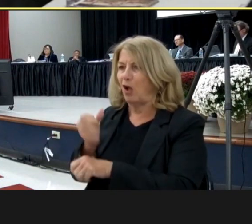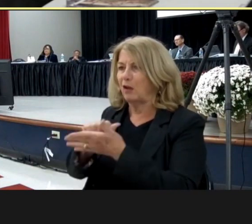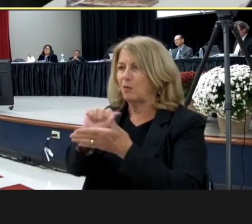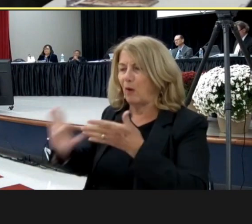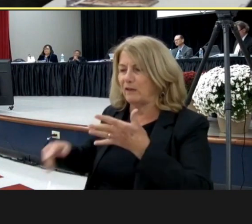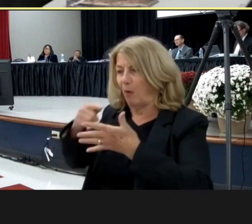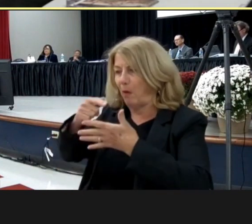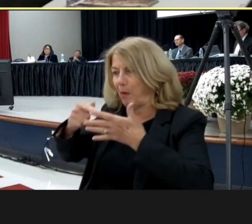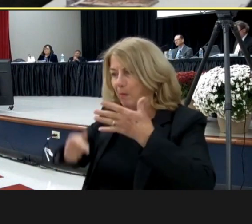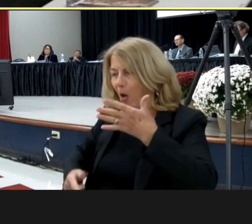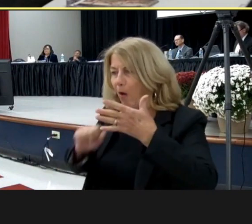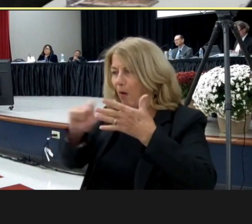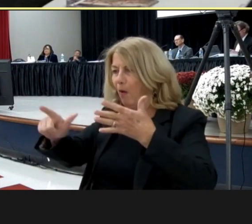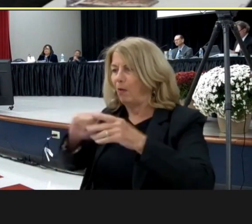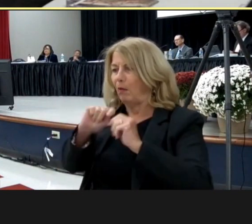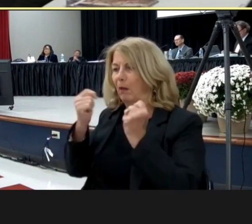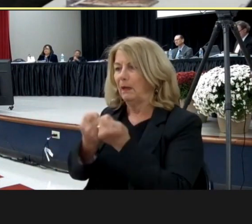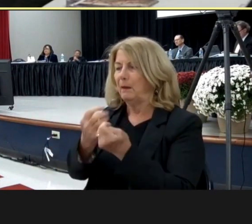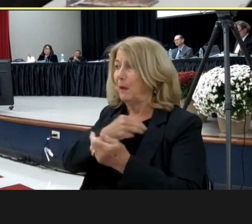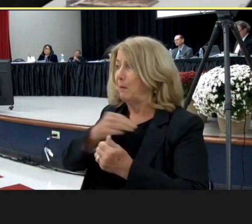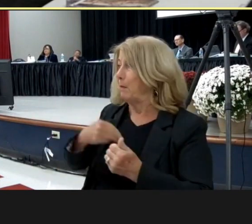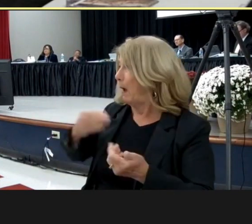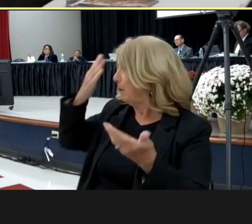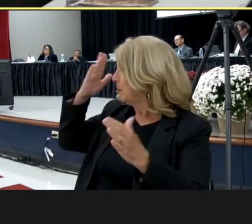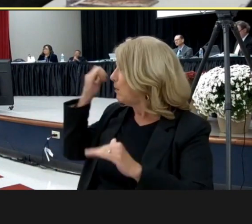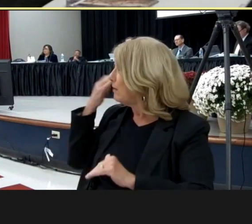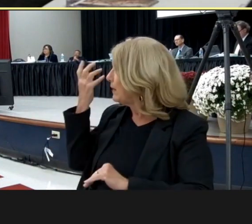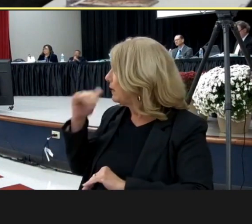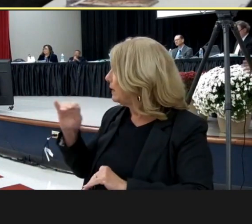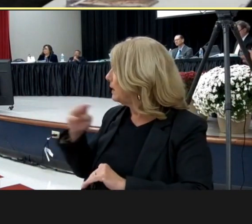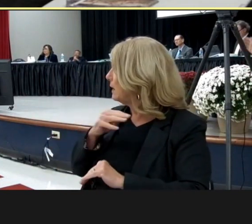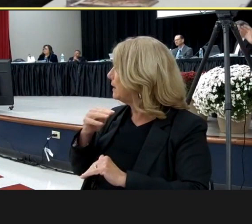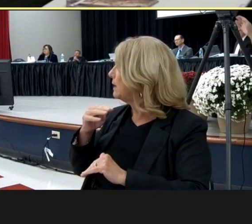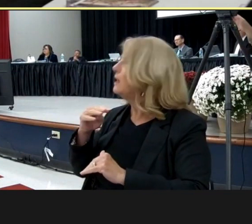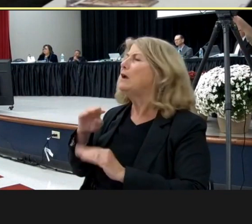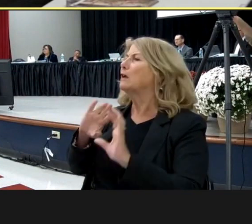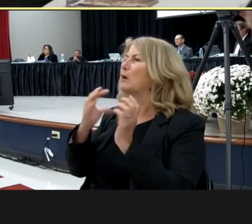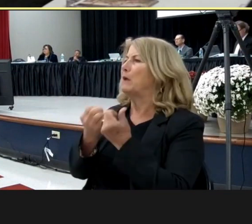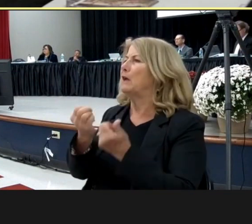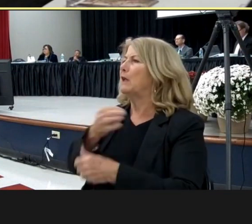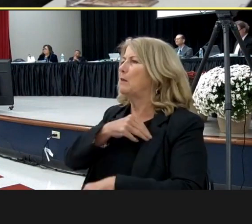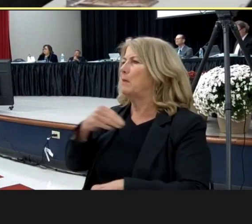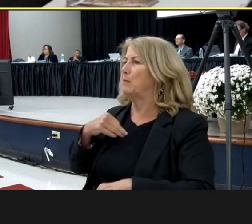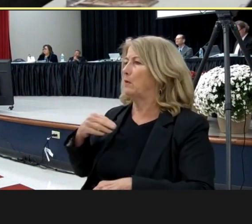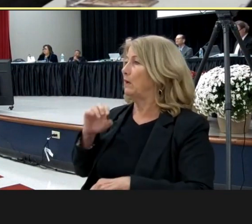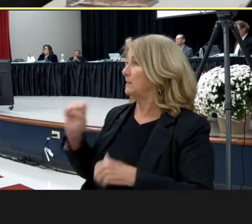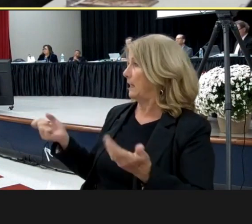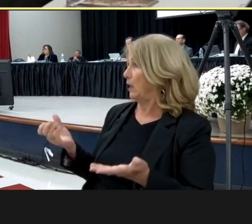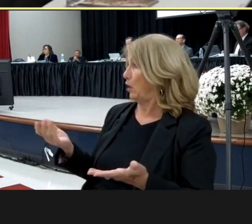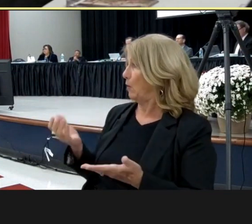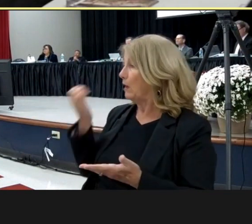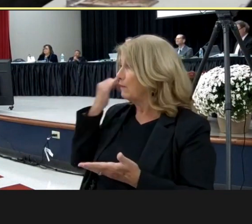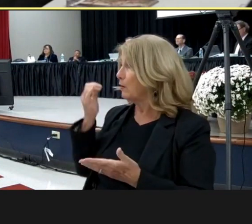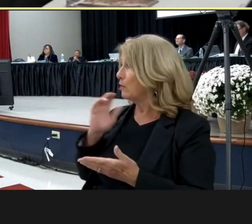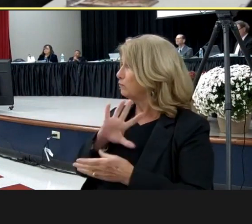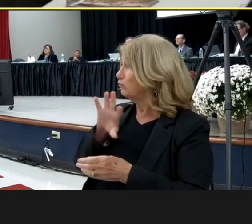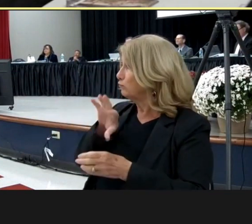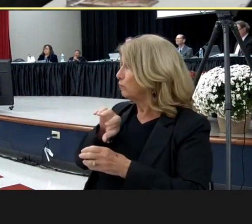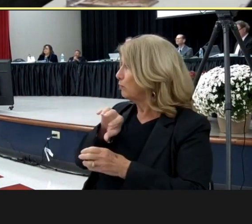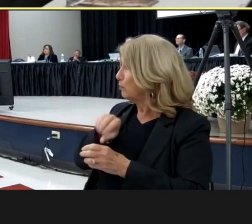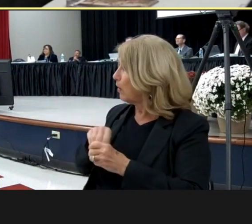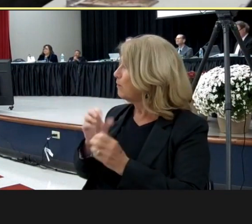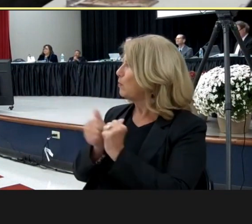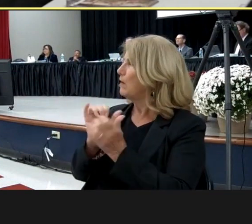don't know if any of our committee members are here, but I'm going to call their names. If you're on the committee, please stand. Megan Davis,